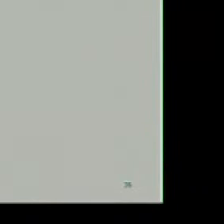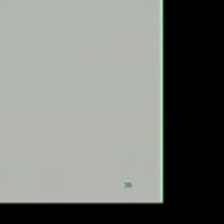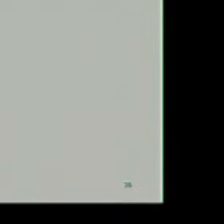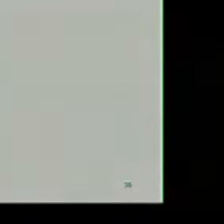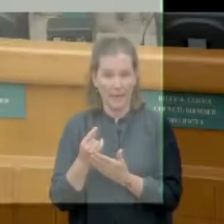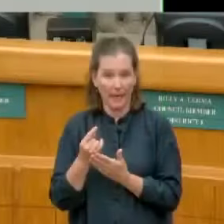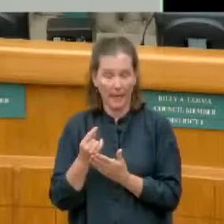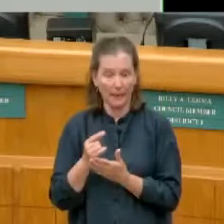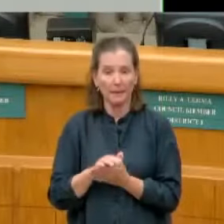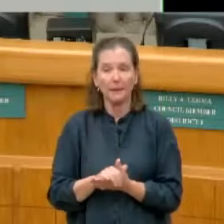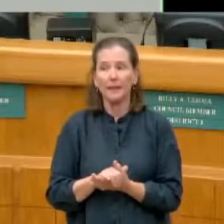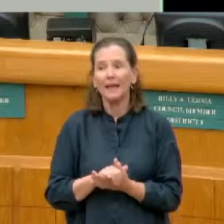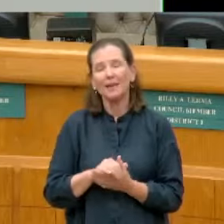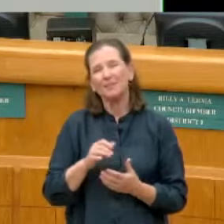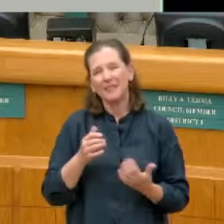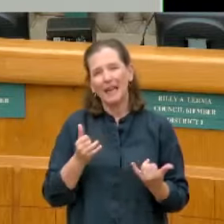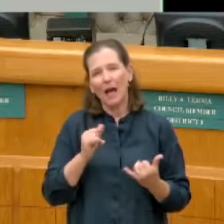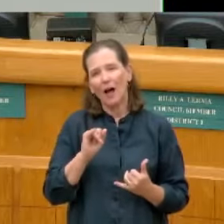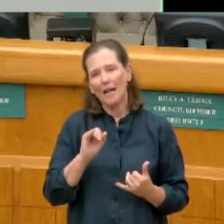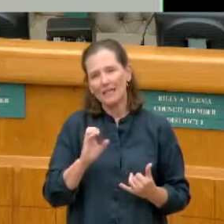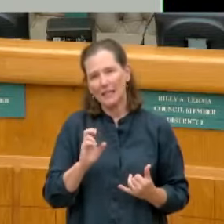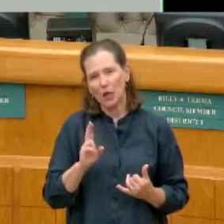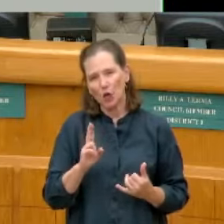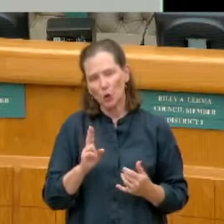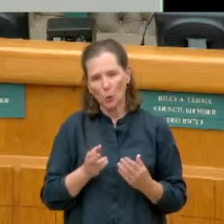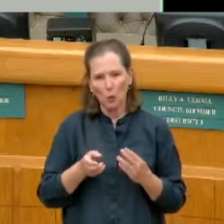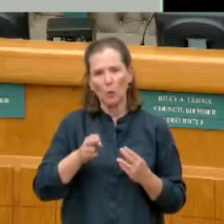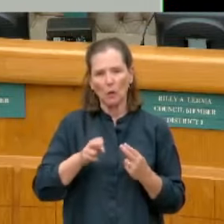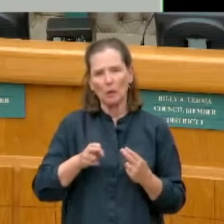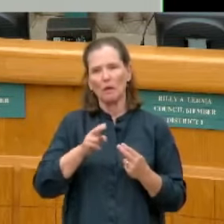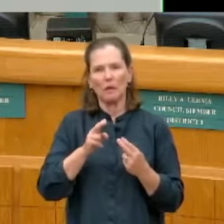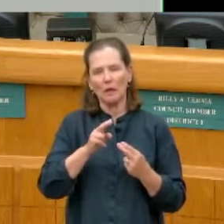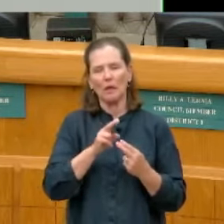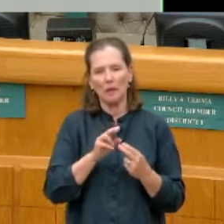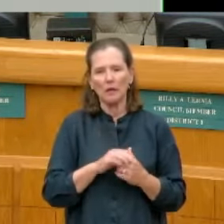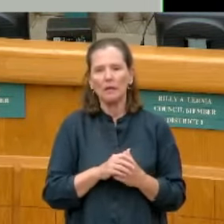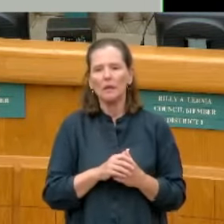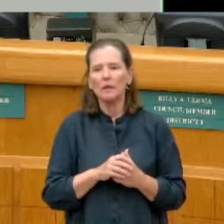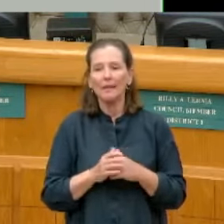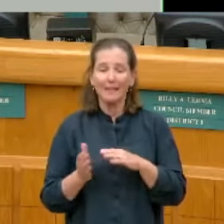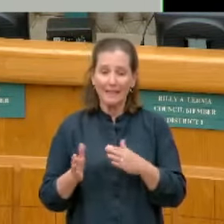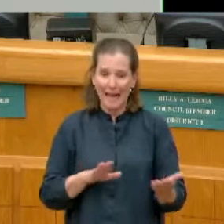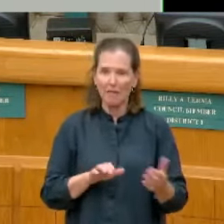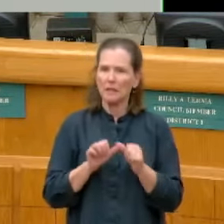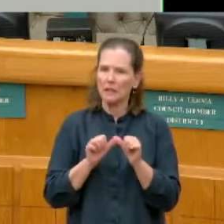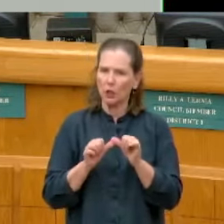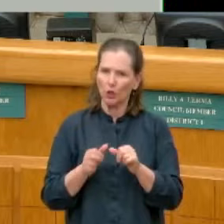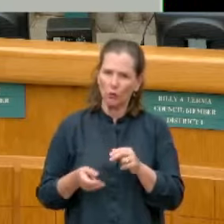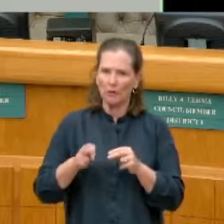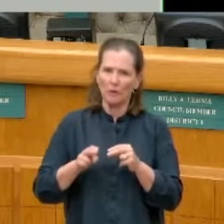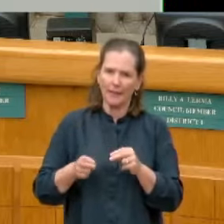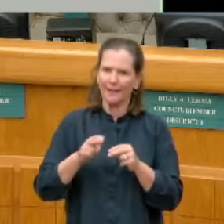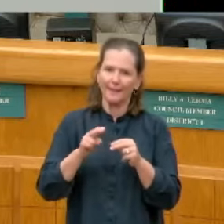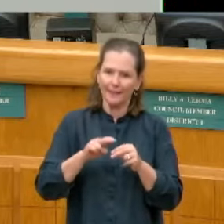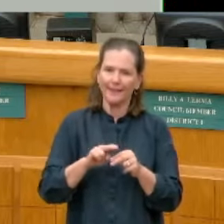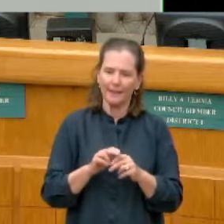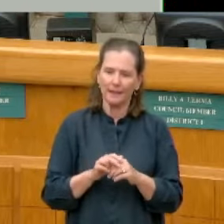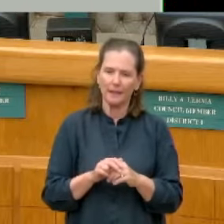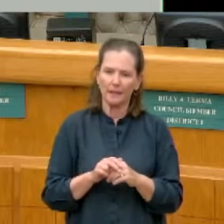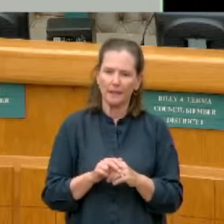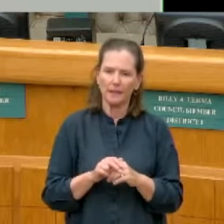or the ICU. The ICU is peaking right now. That happens a little later. And the fatalities are still rising, but the model projects